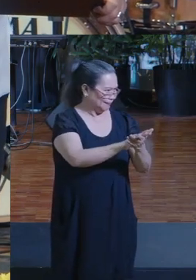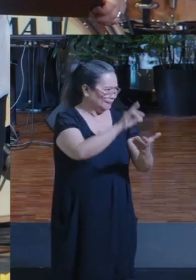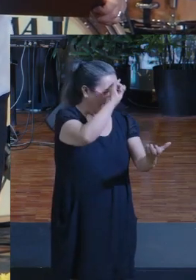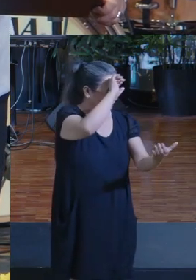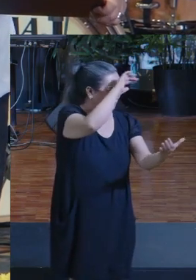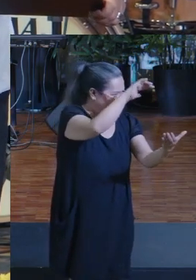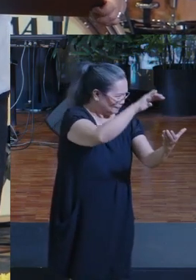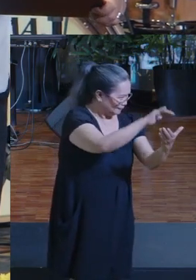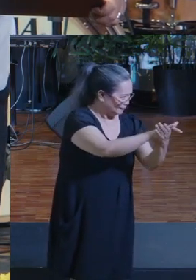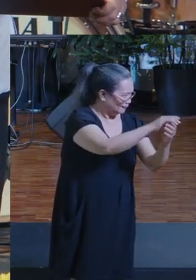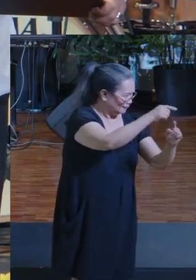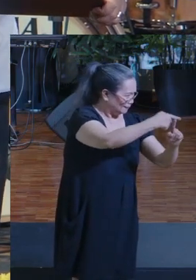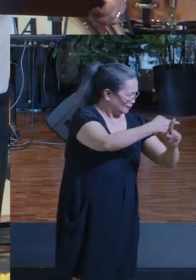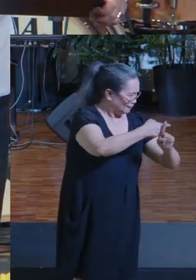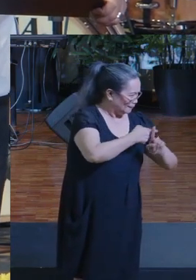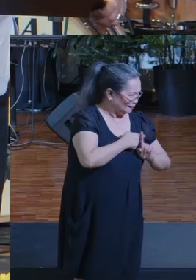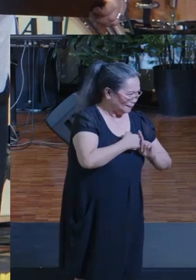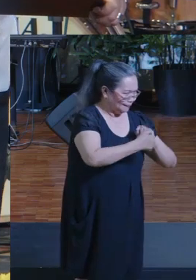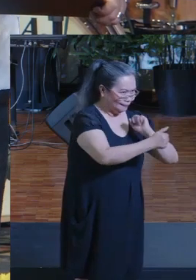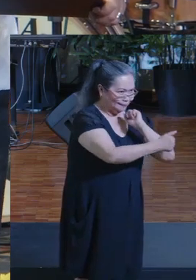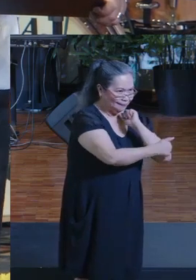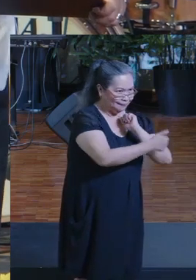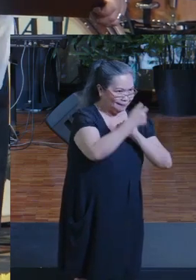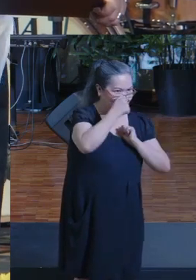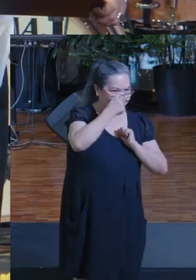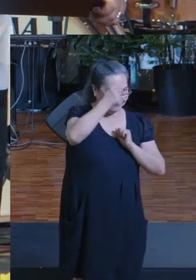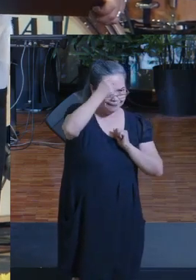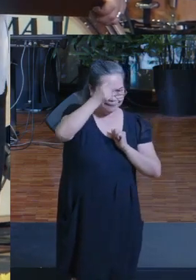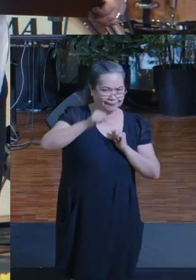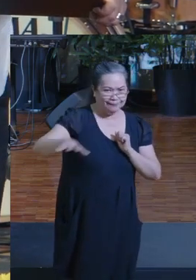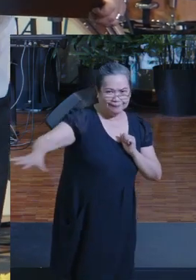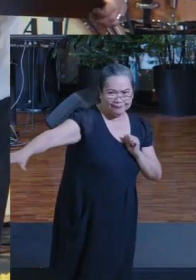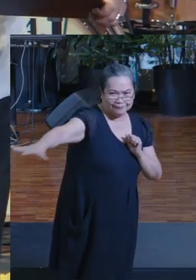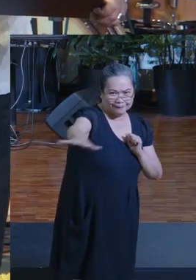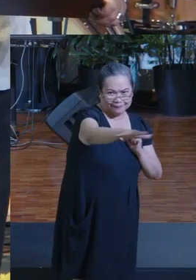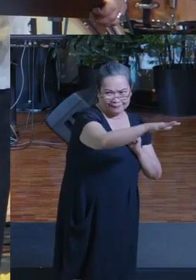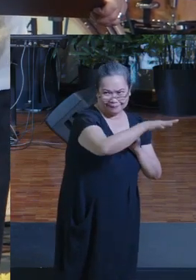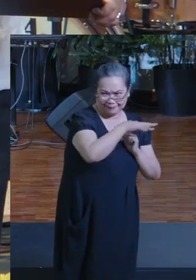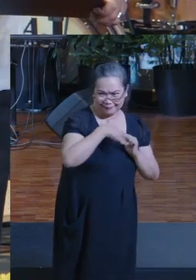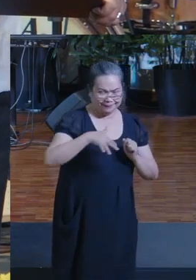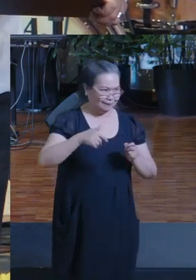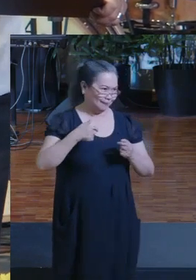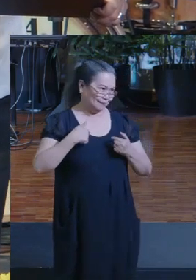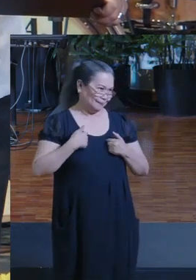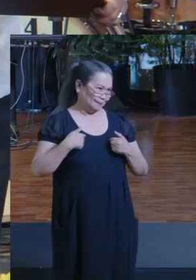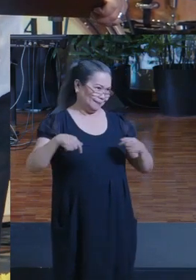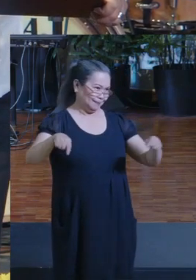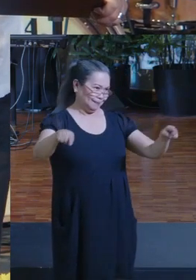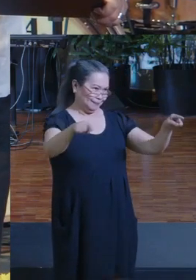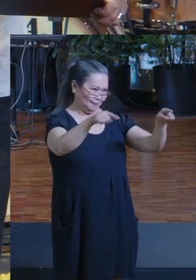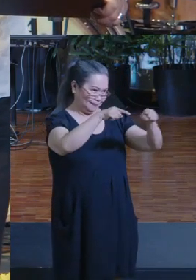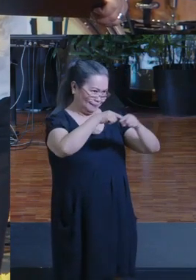who is the father of us all, yung mga Gentiles. Tayo po yun.